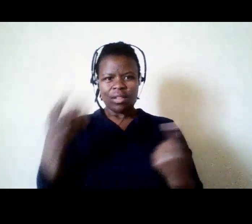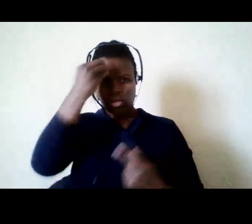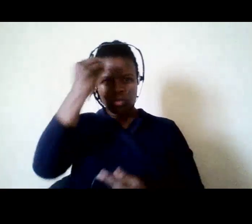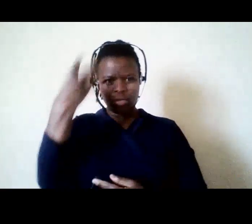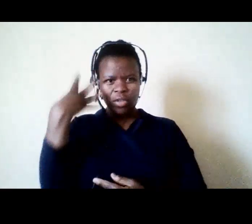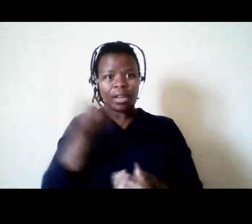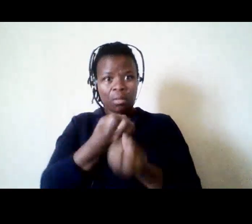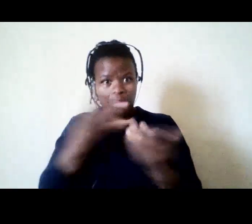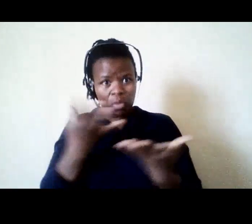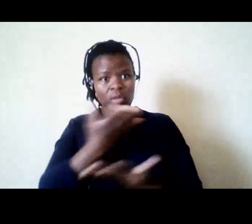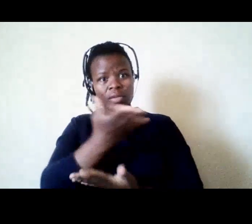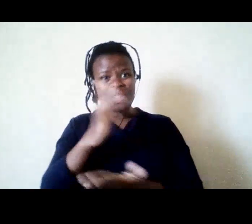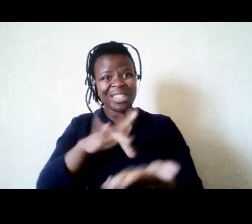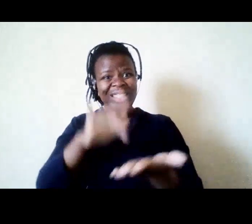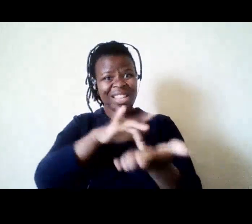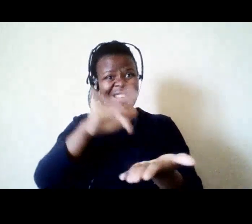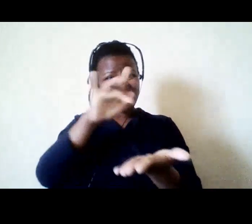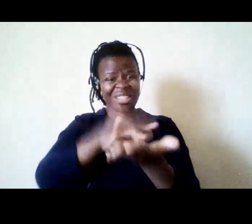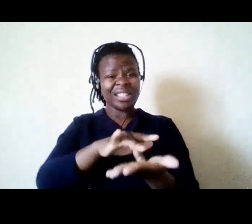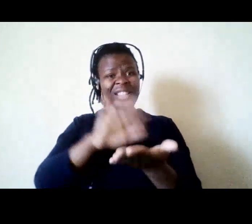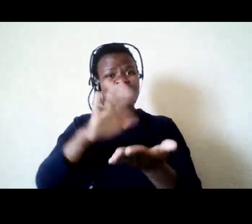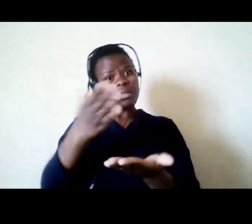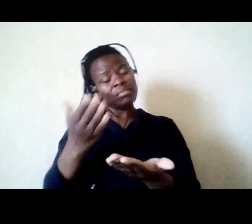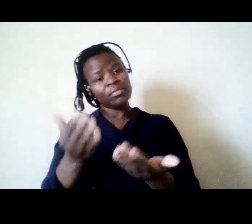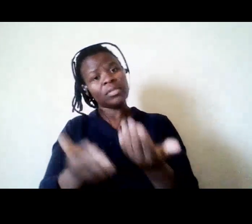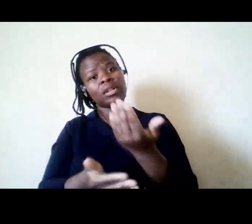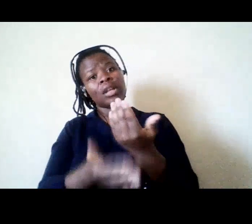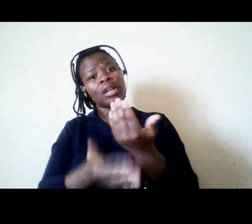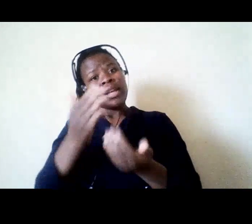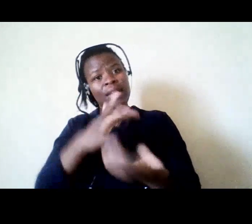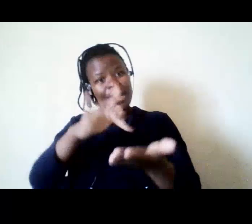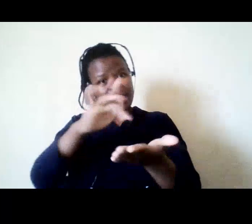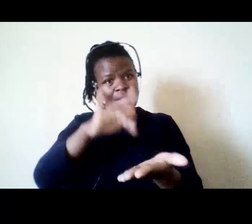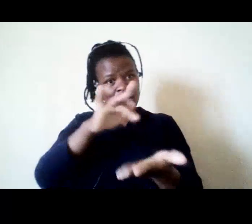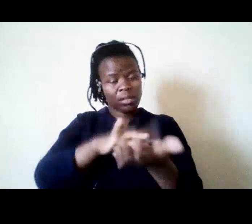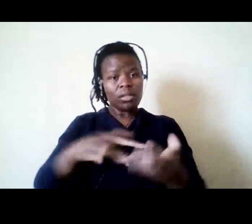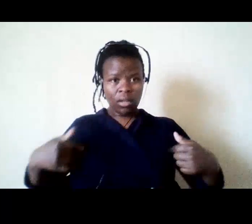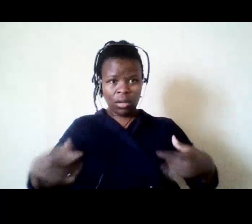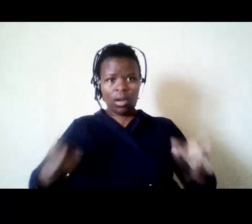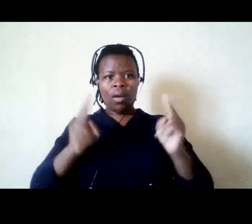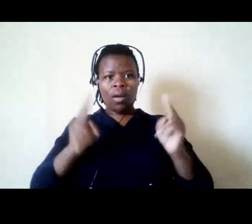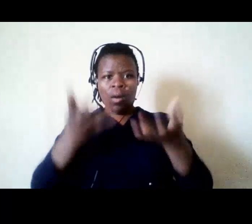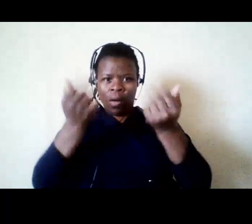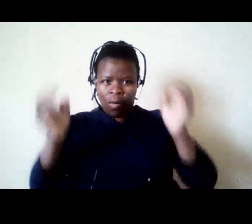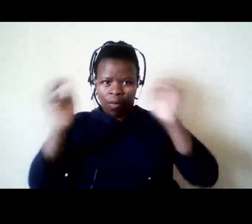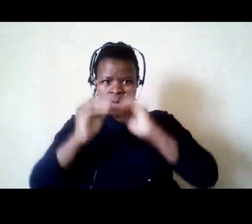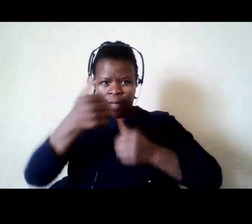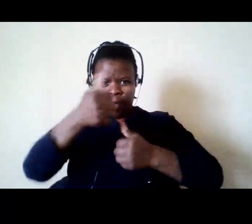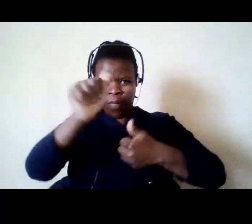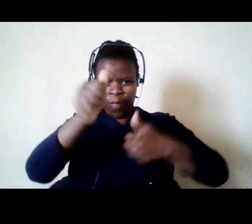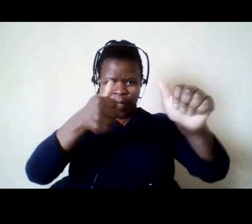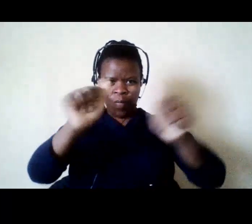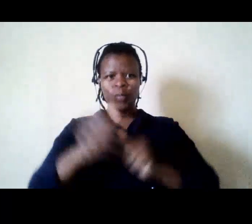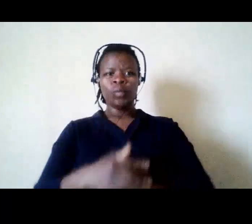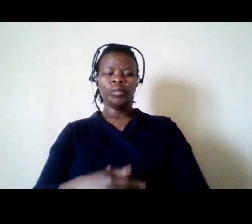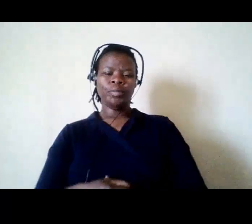these agencies / care centers are started by people who had absolutely nothing themselves.